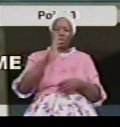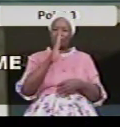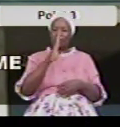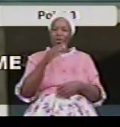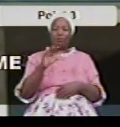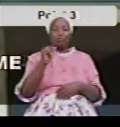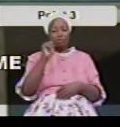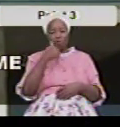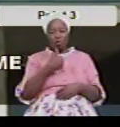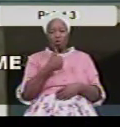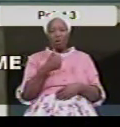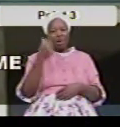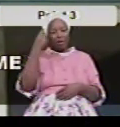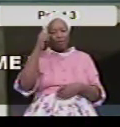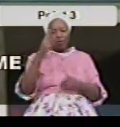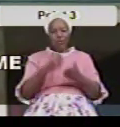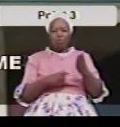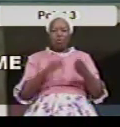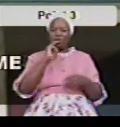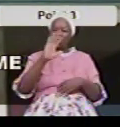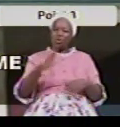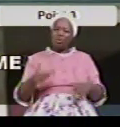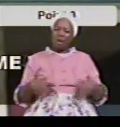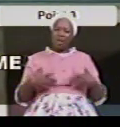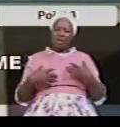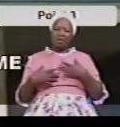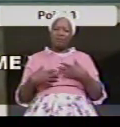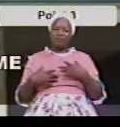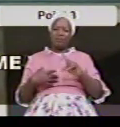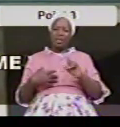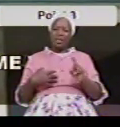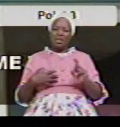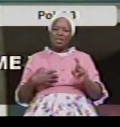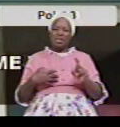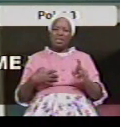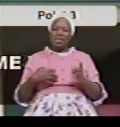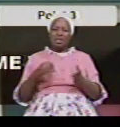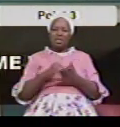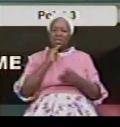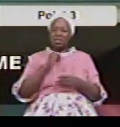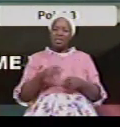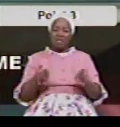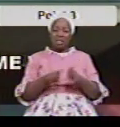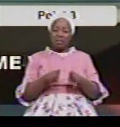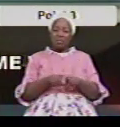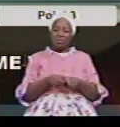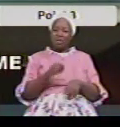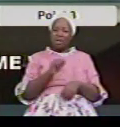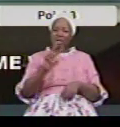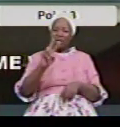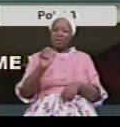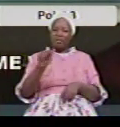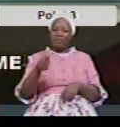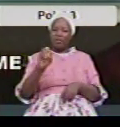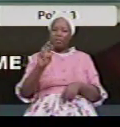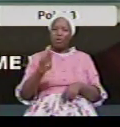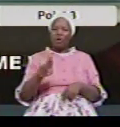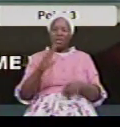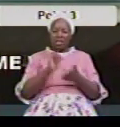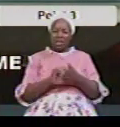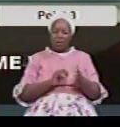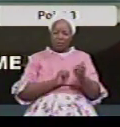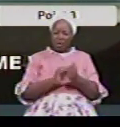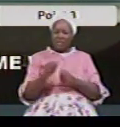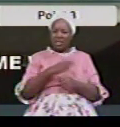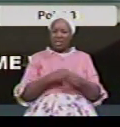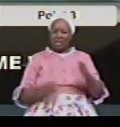For what is your life? It is even a vapor that passes, that appeareth for